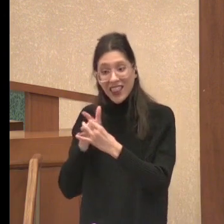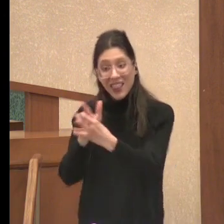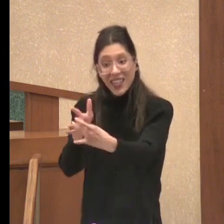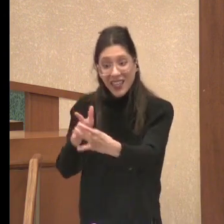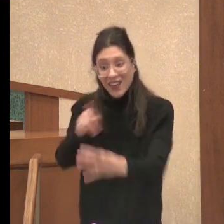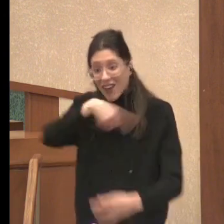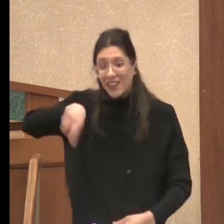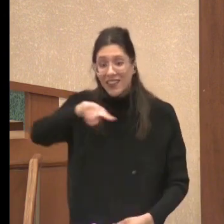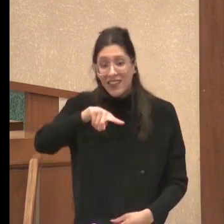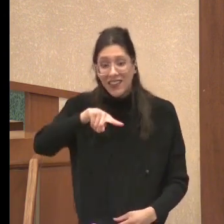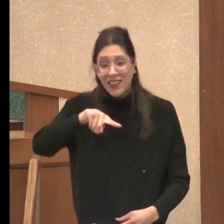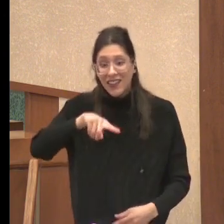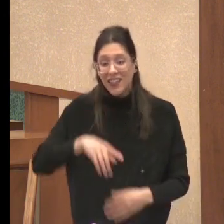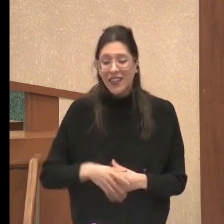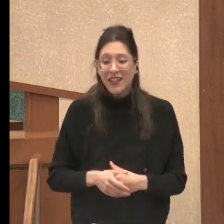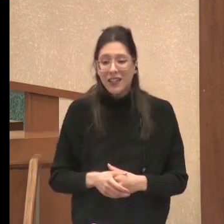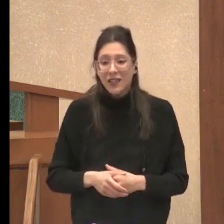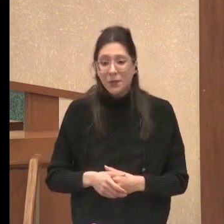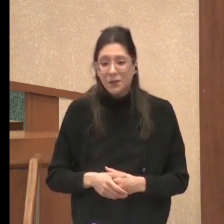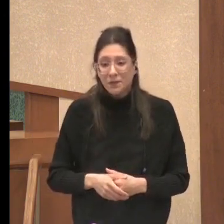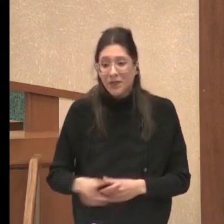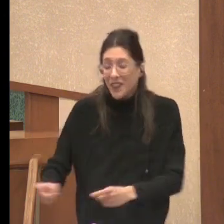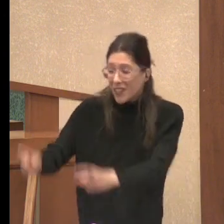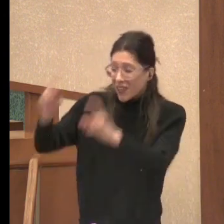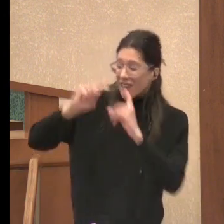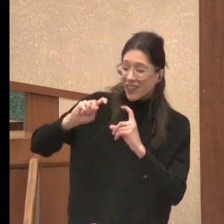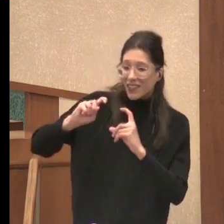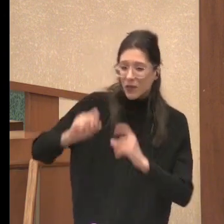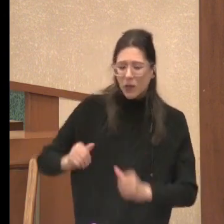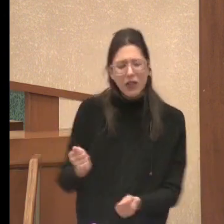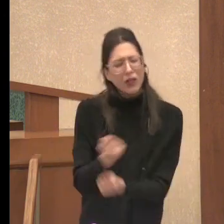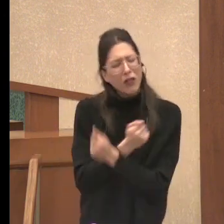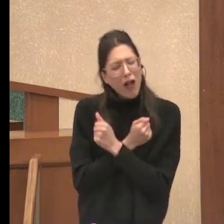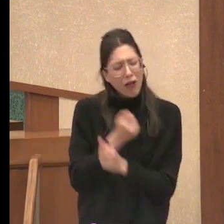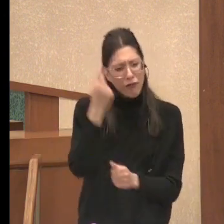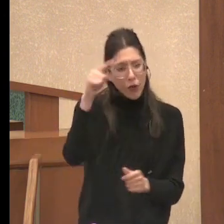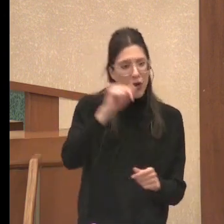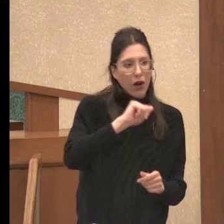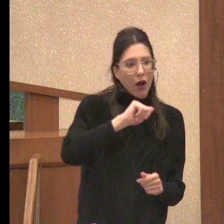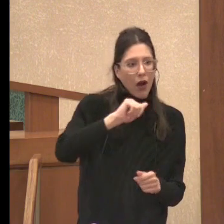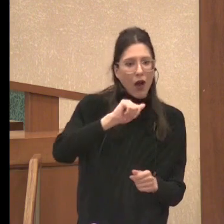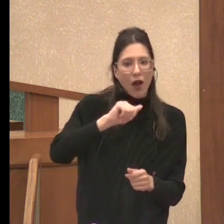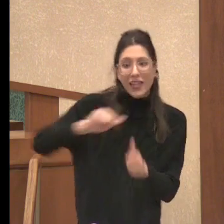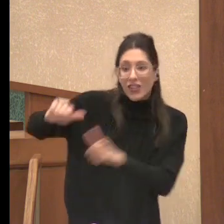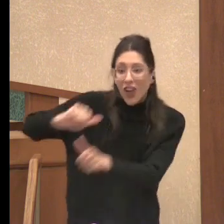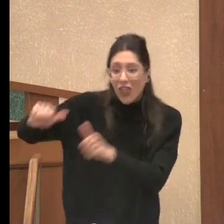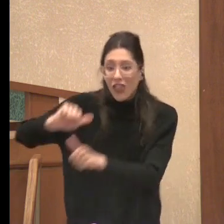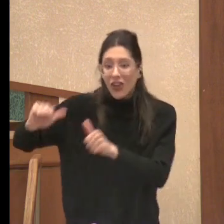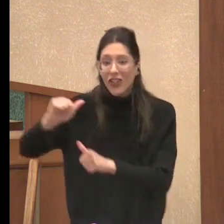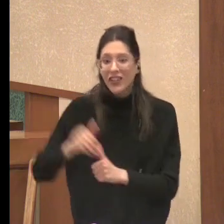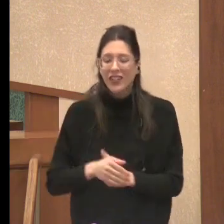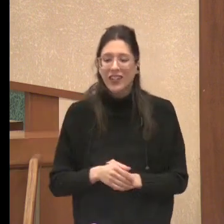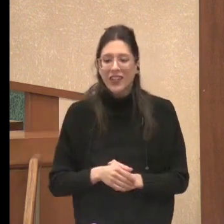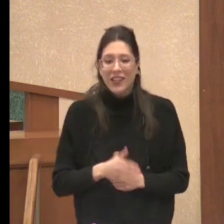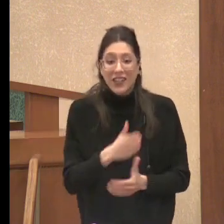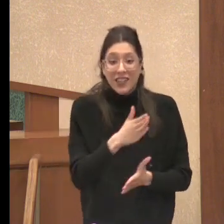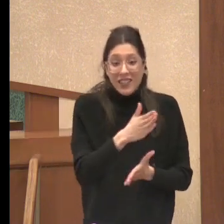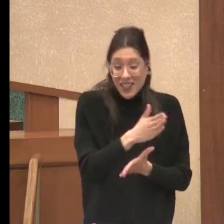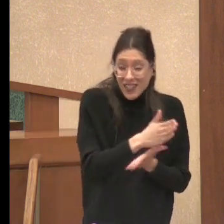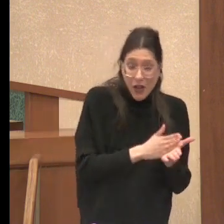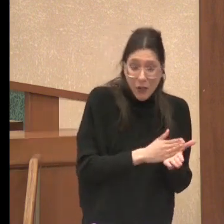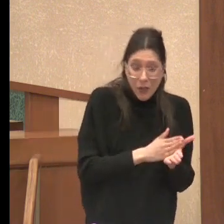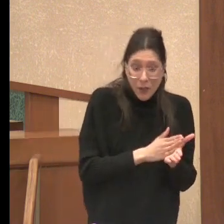creative ideas, filling us with love for others. For some, having the mind